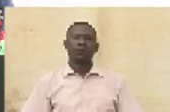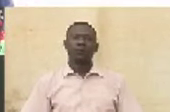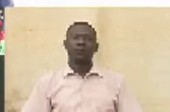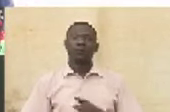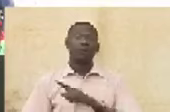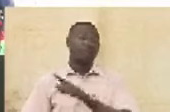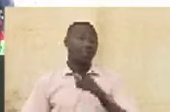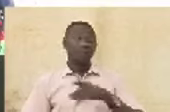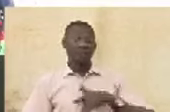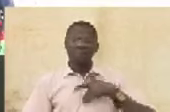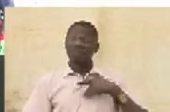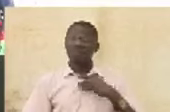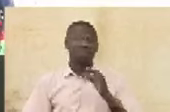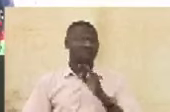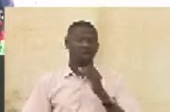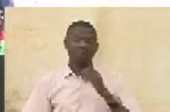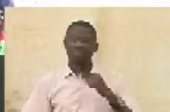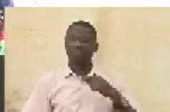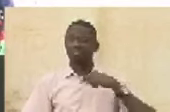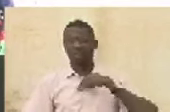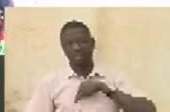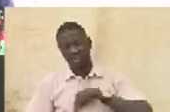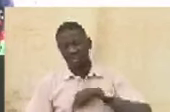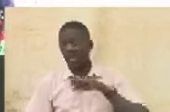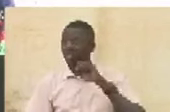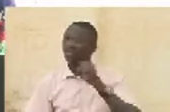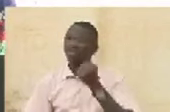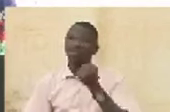They felt it very hard.